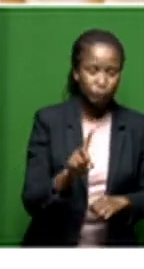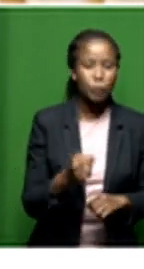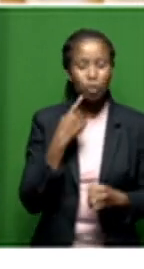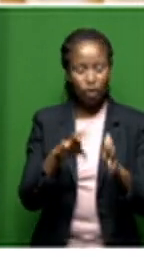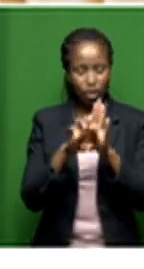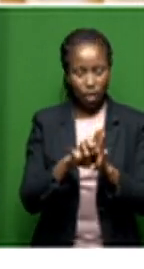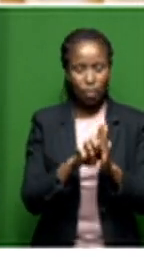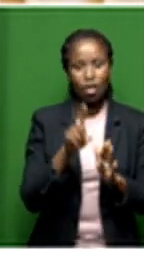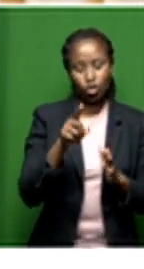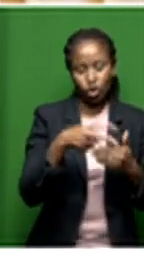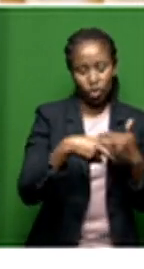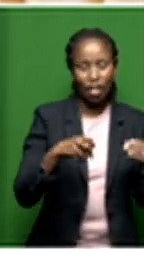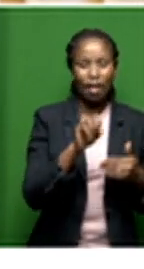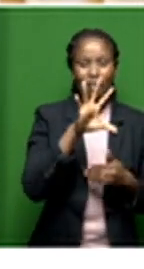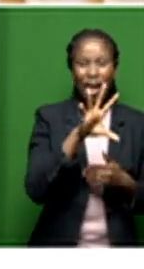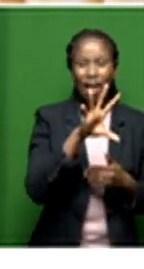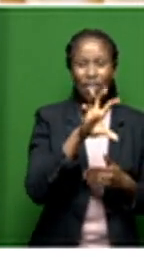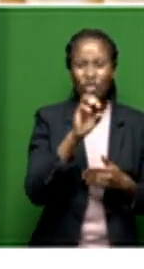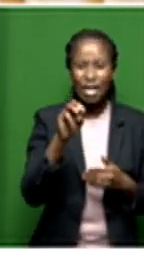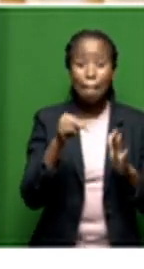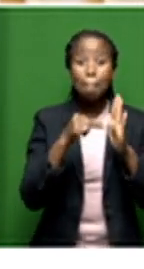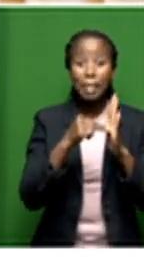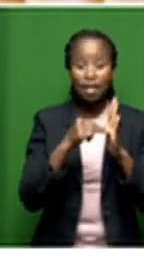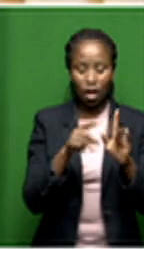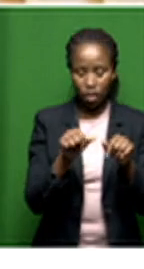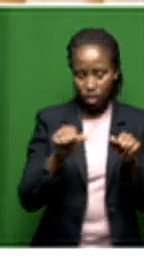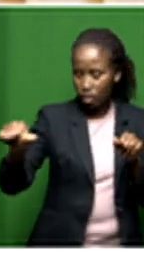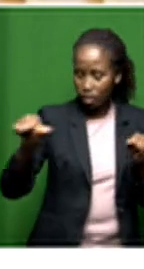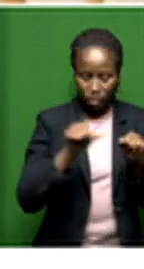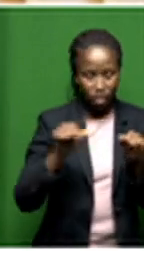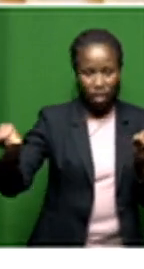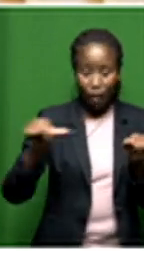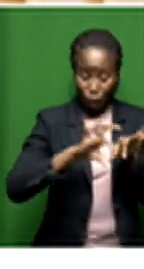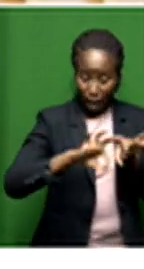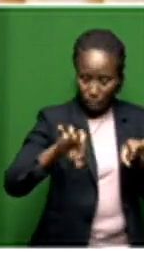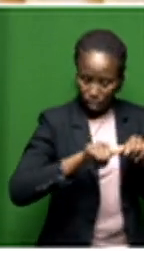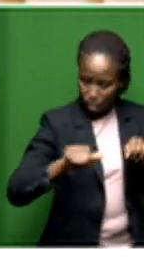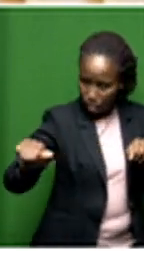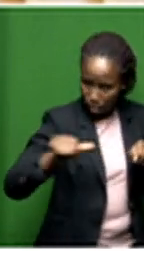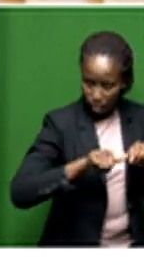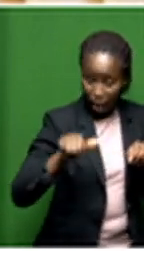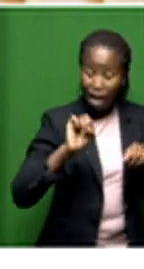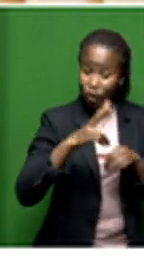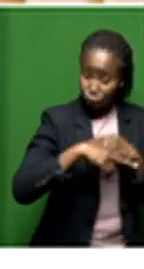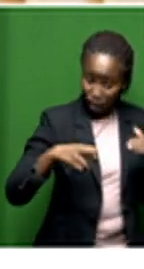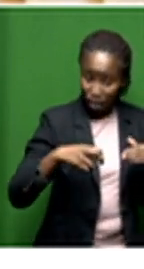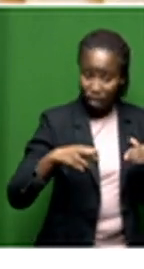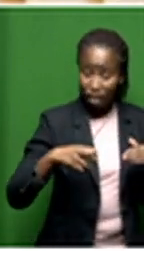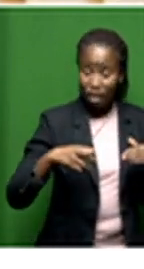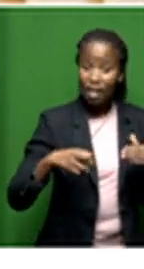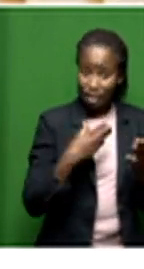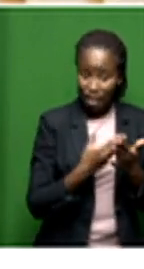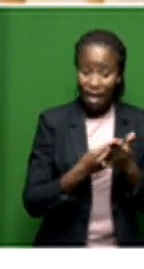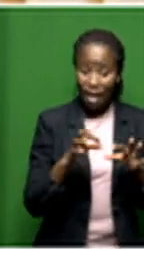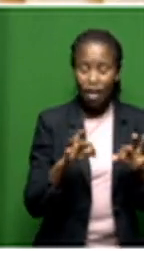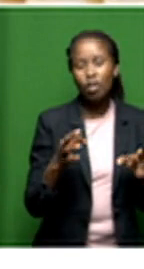steal, for example, 500 meters of cable, it won't affect one person. It will affect an entire area. And then you've got to replace that cable, find it